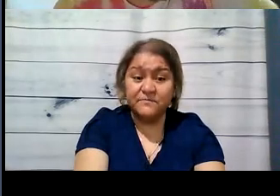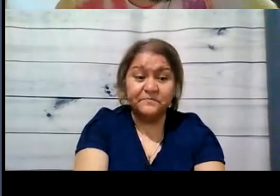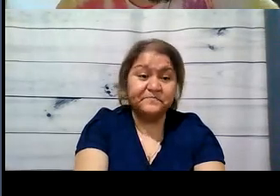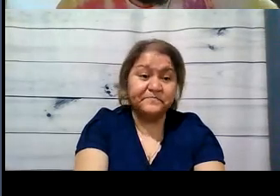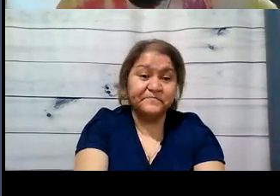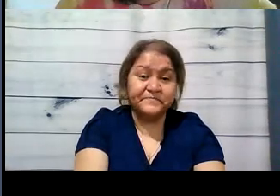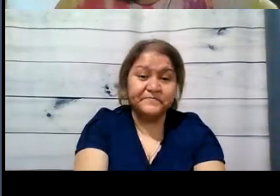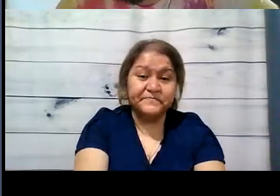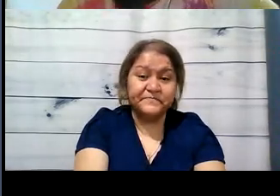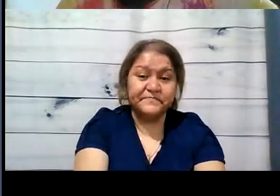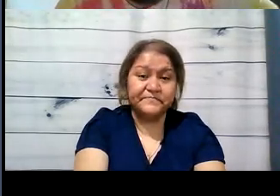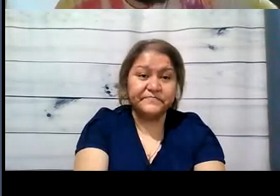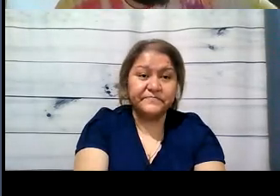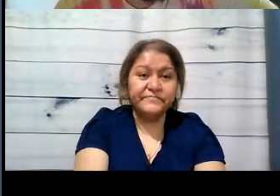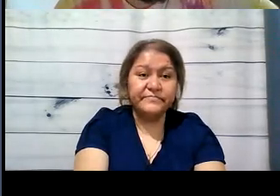lived.